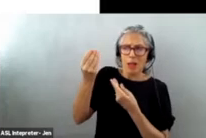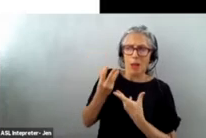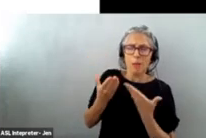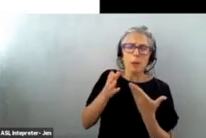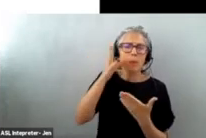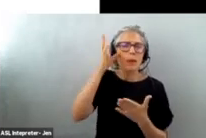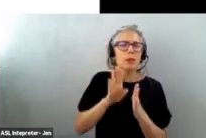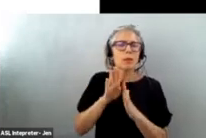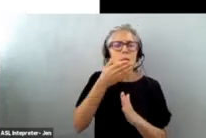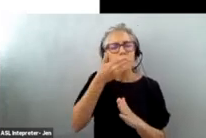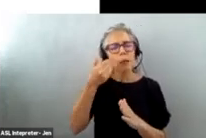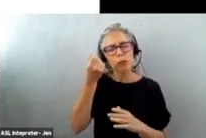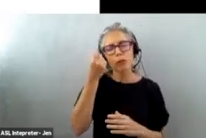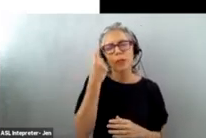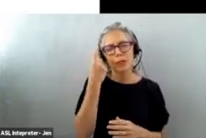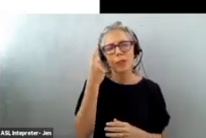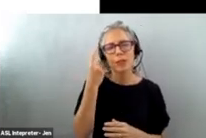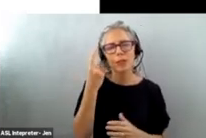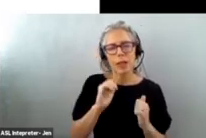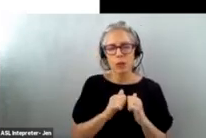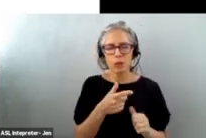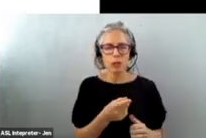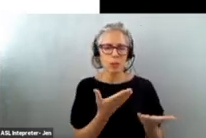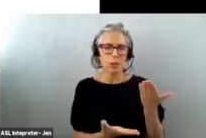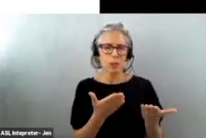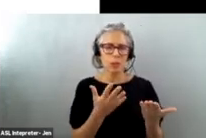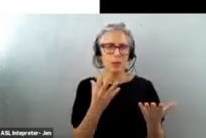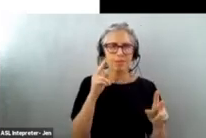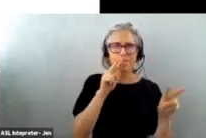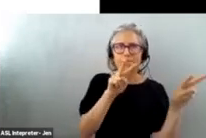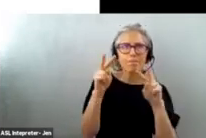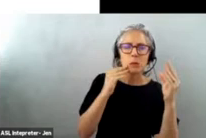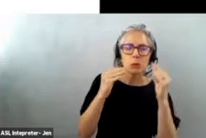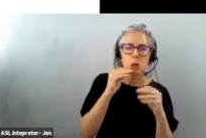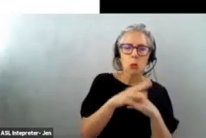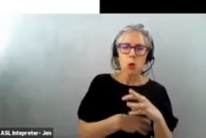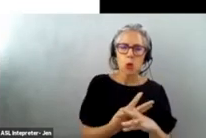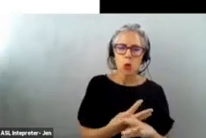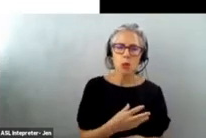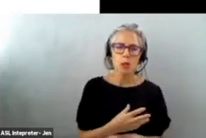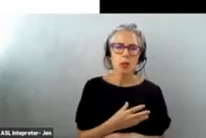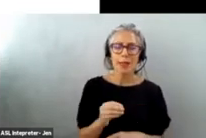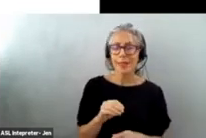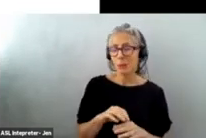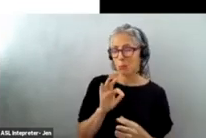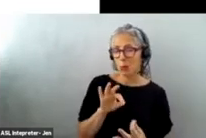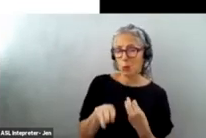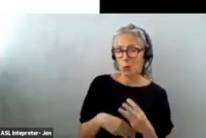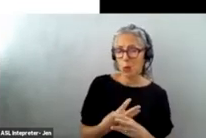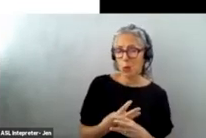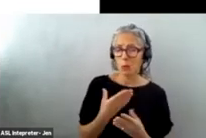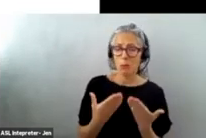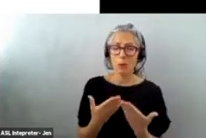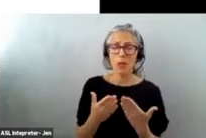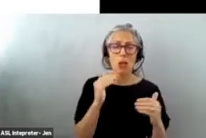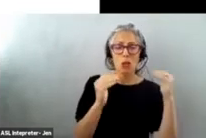develop a better understanding of how their child might be experiencing the world. And I guess even in an ideal case, they could be paired up with an autistic